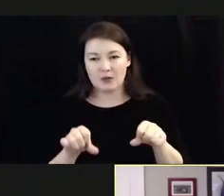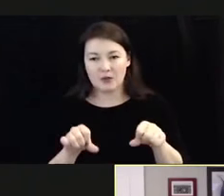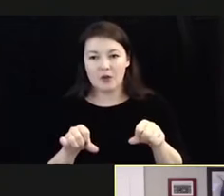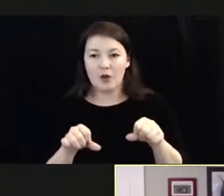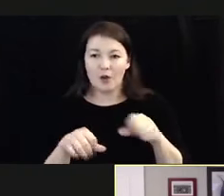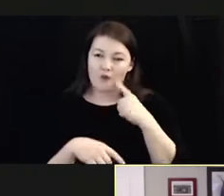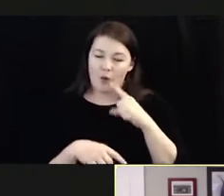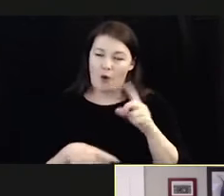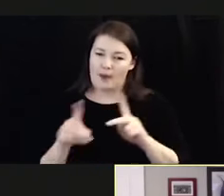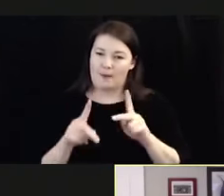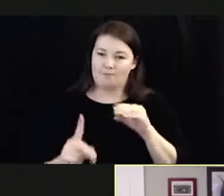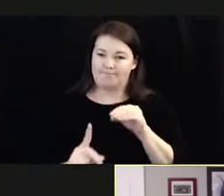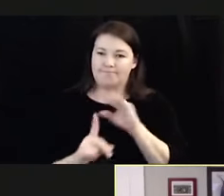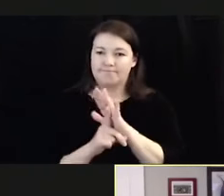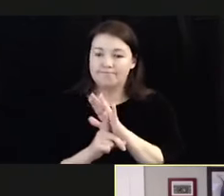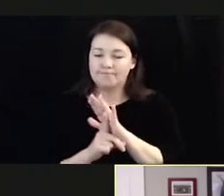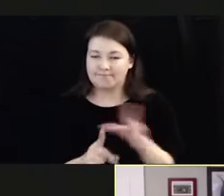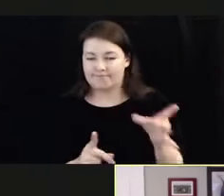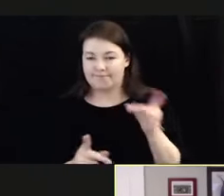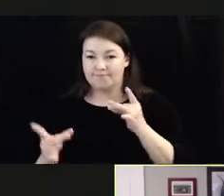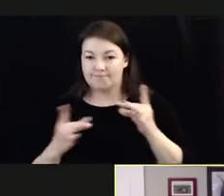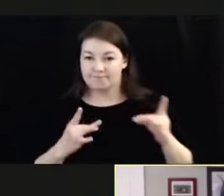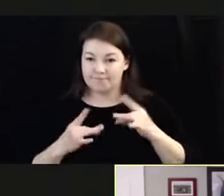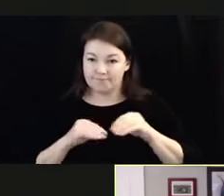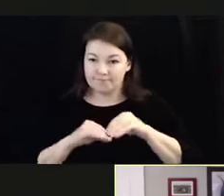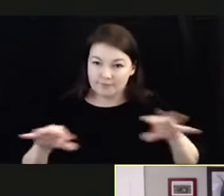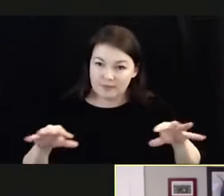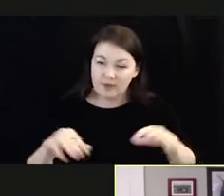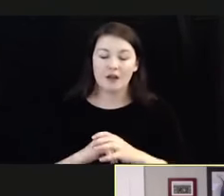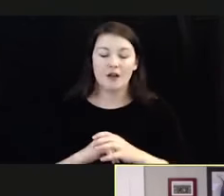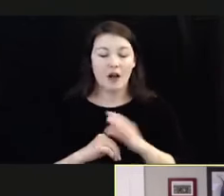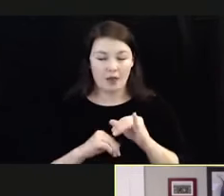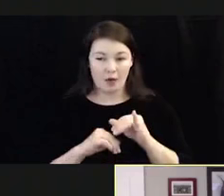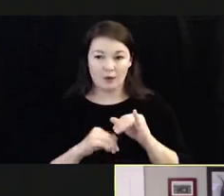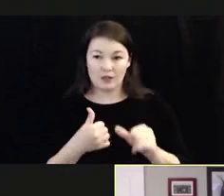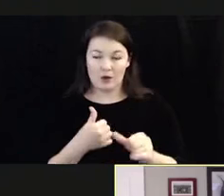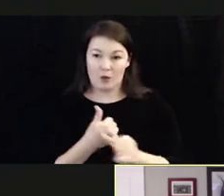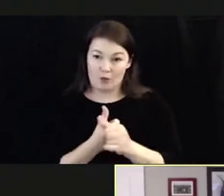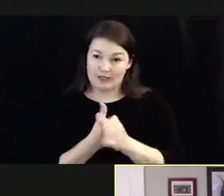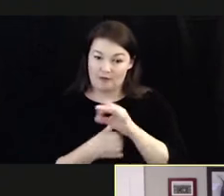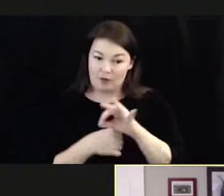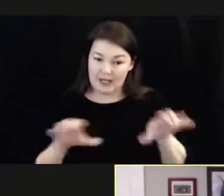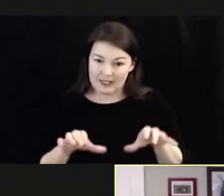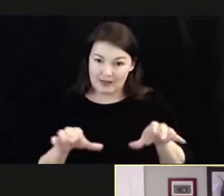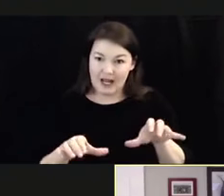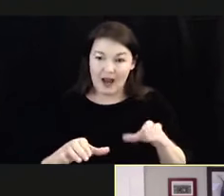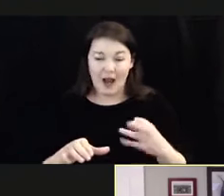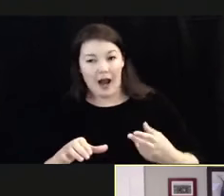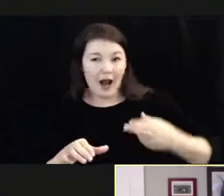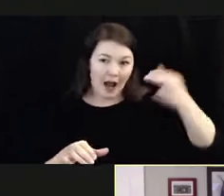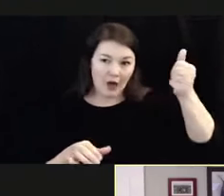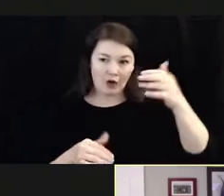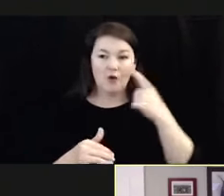to be exposed. And we know that the risk of those activities is incredibly higher for individuals that are unvaccinated than it is right now for